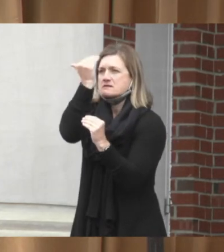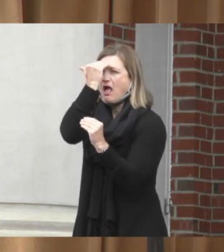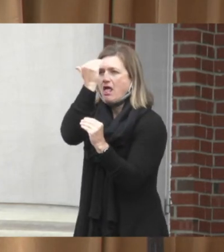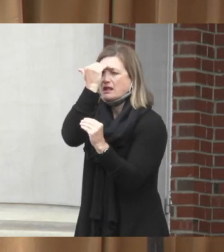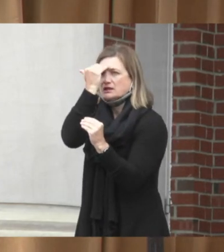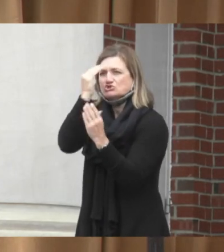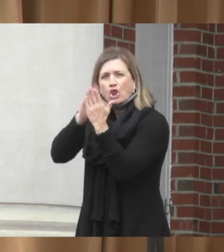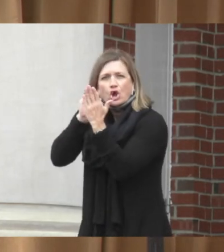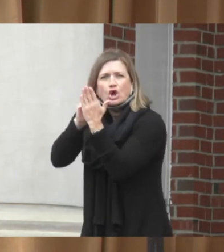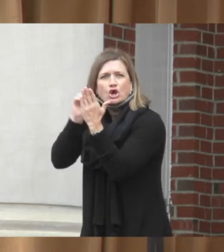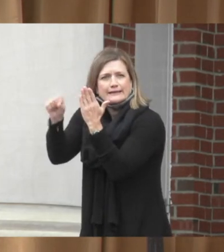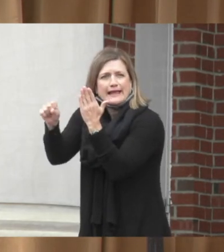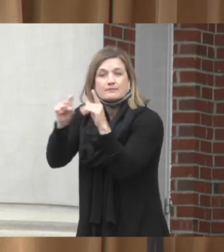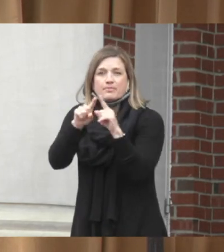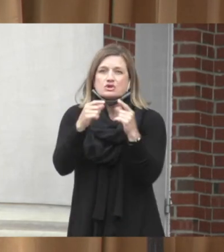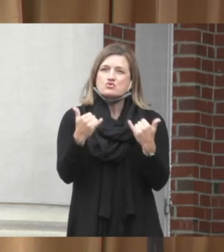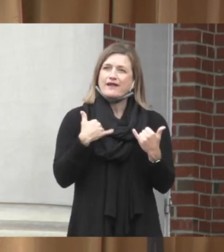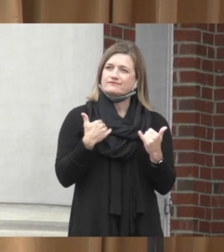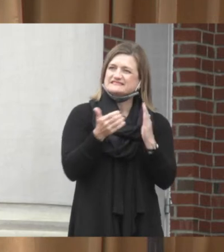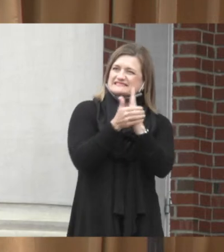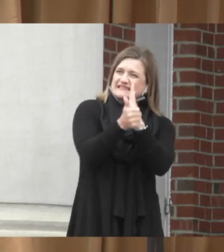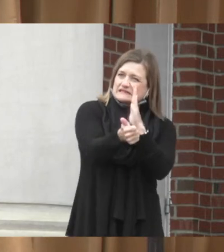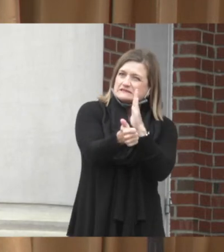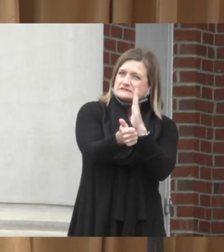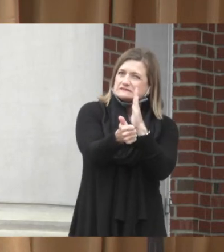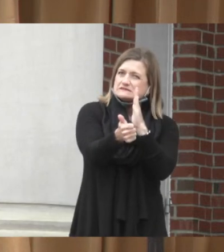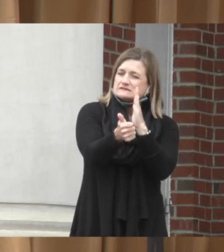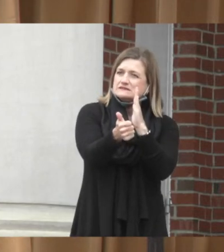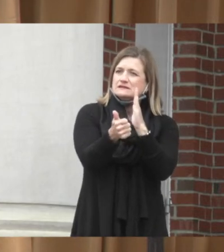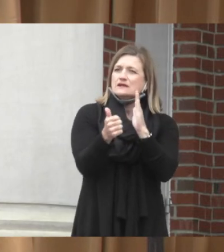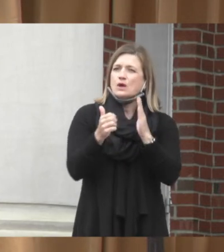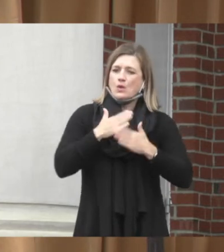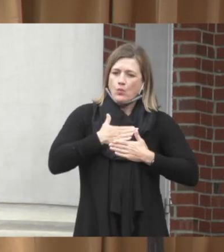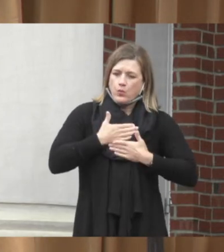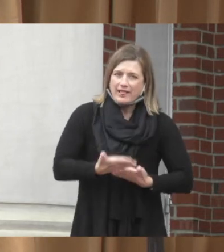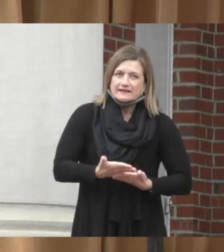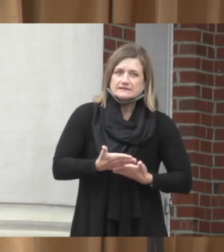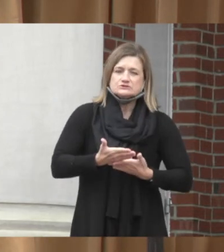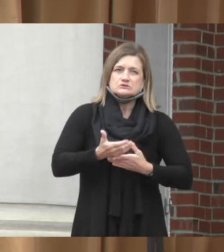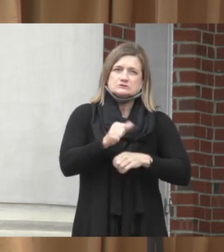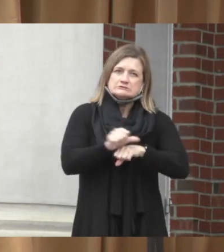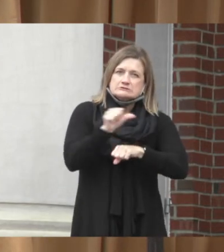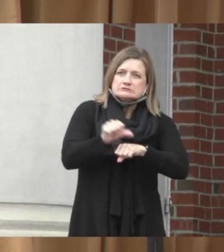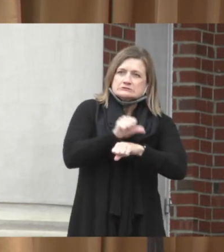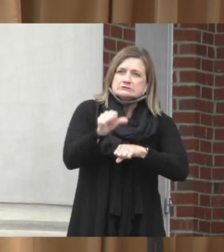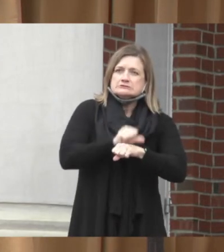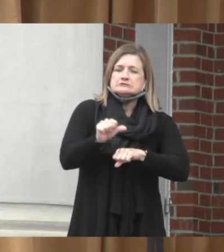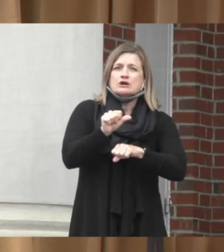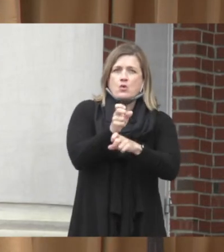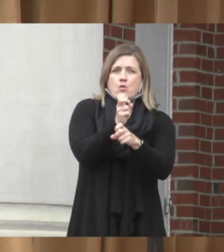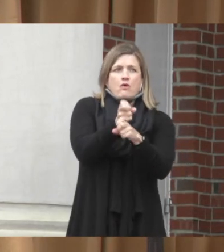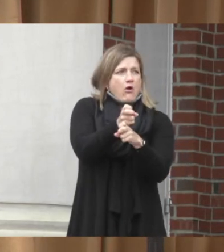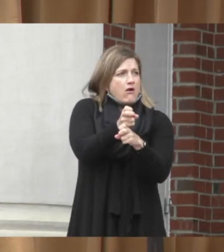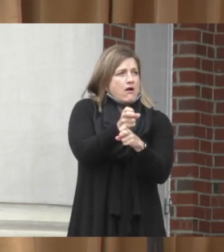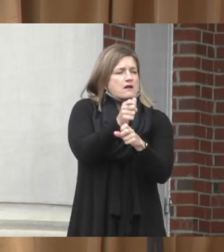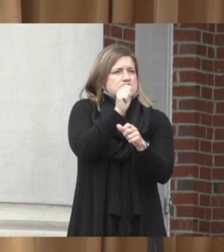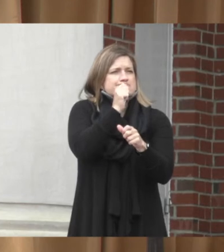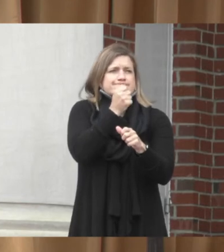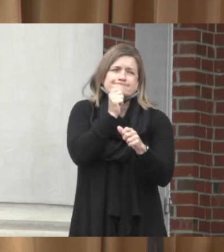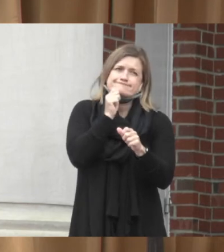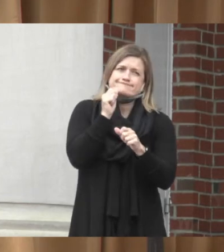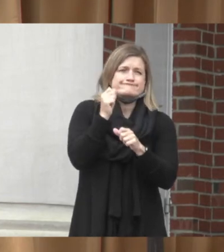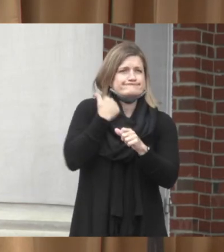Piedmont. You now have skills, and you have the ability and the willingness to work hard and achieve a goal. You